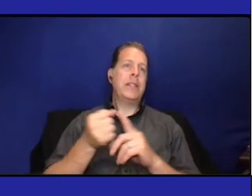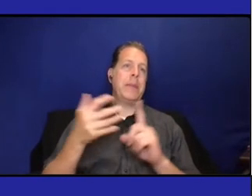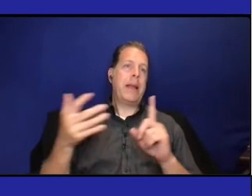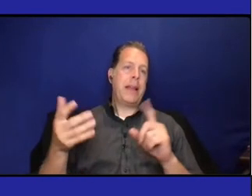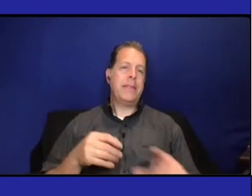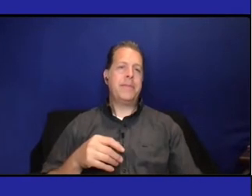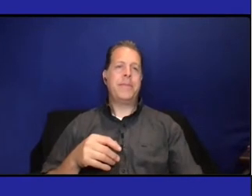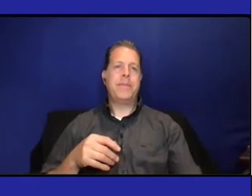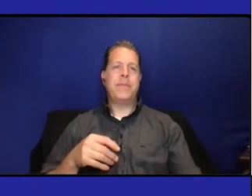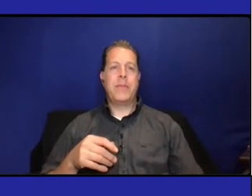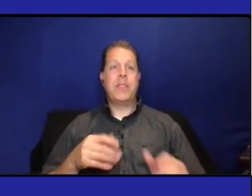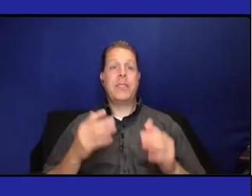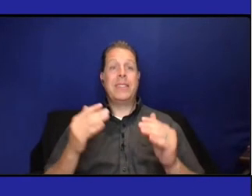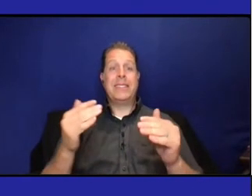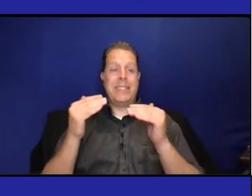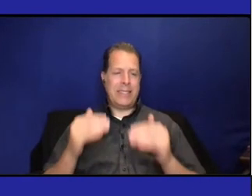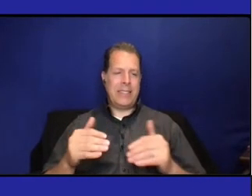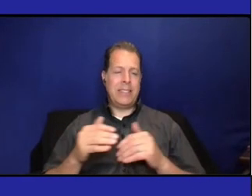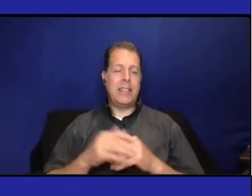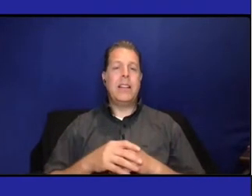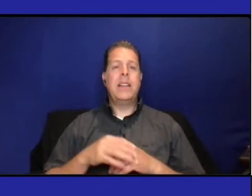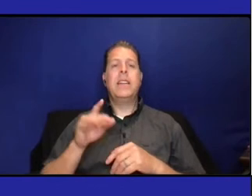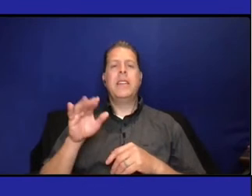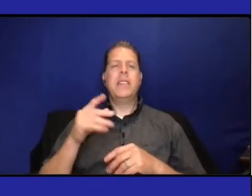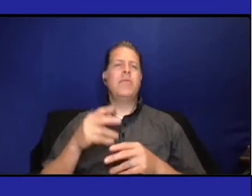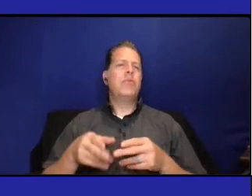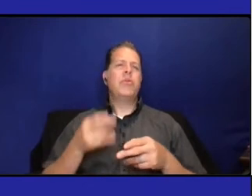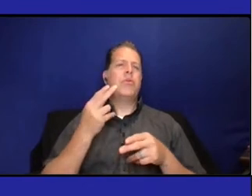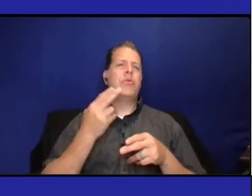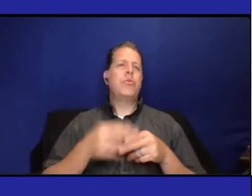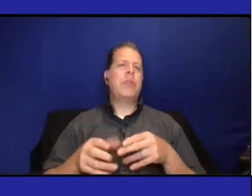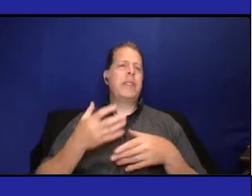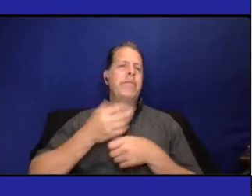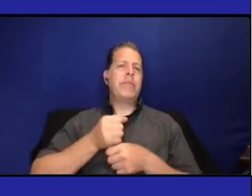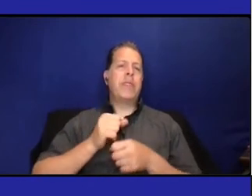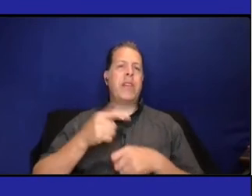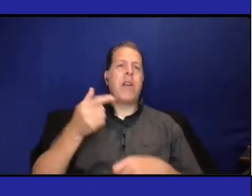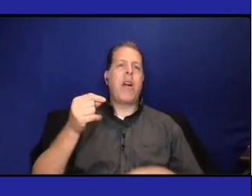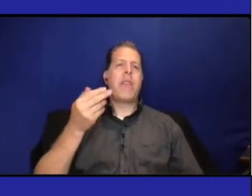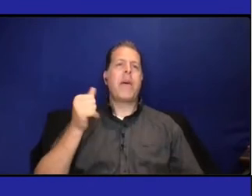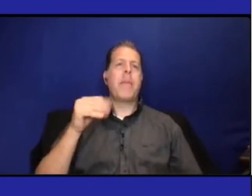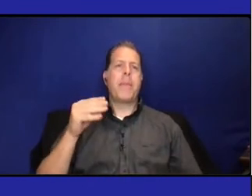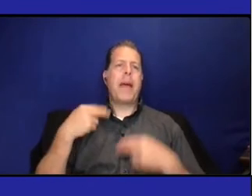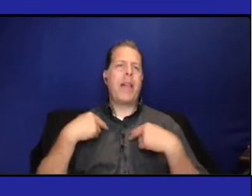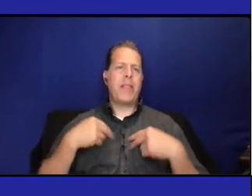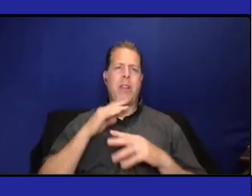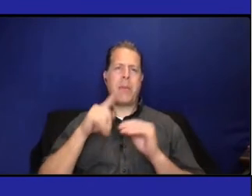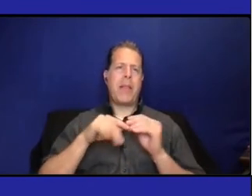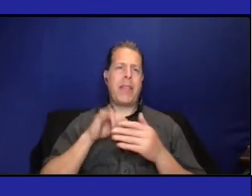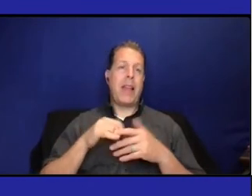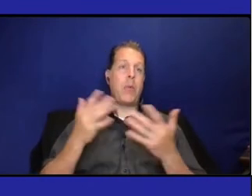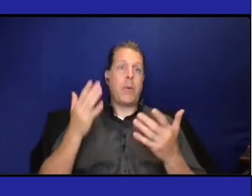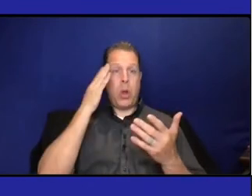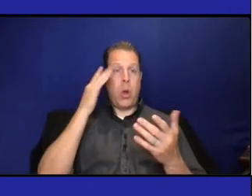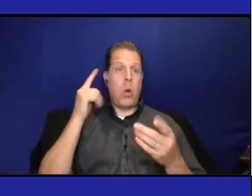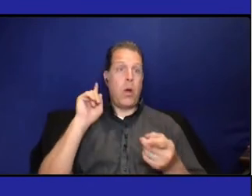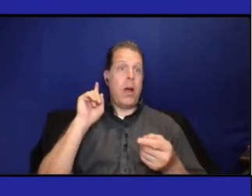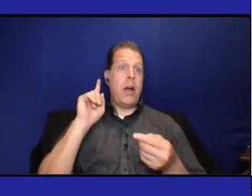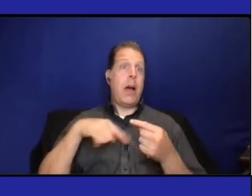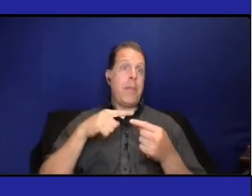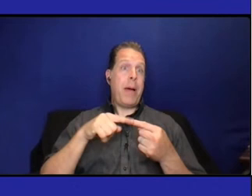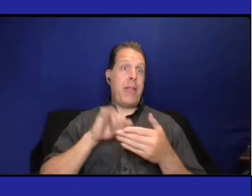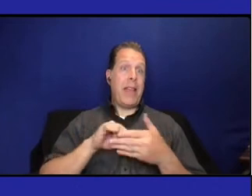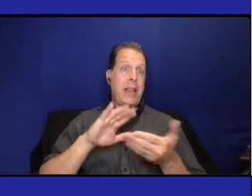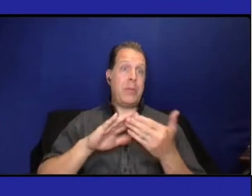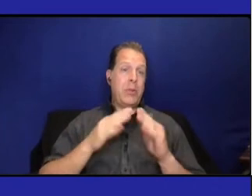if we want to go to the next slide, so just to quickly summarize, I've talked to you about Gotham Health. I've talked to you about what we know about the health of this community, and I've